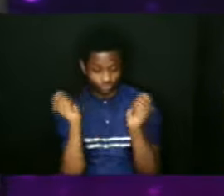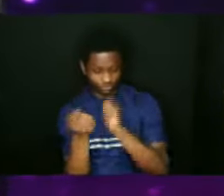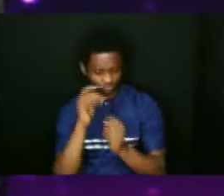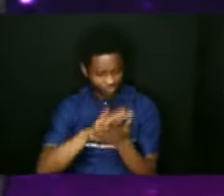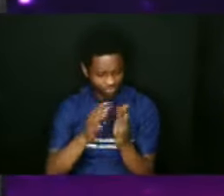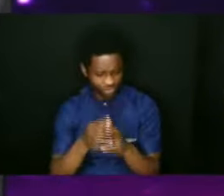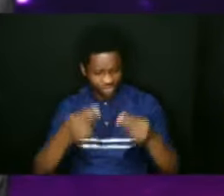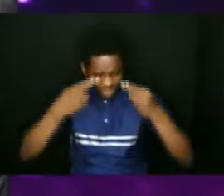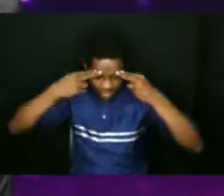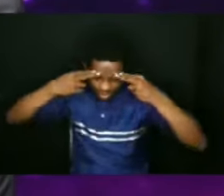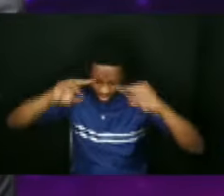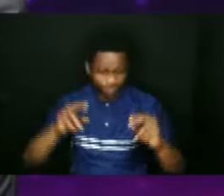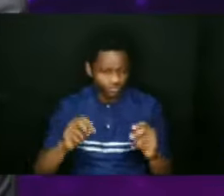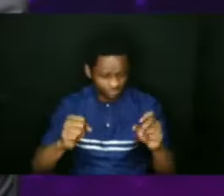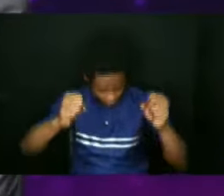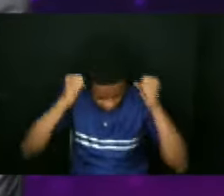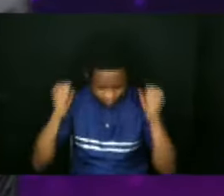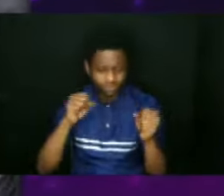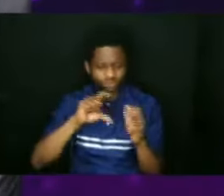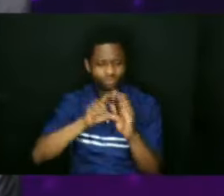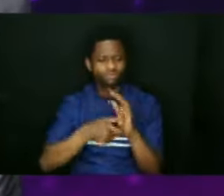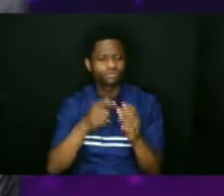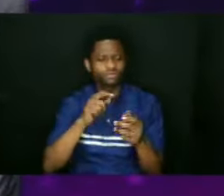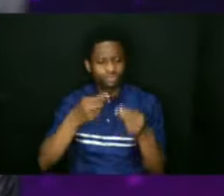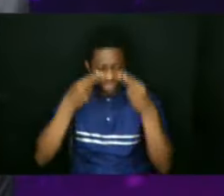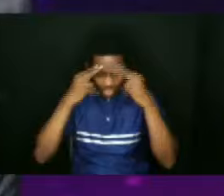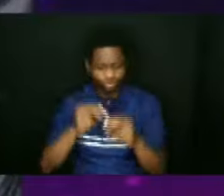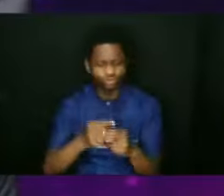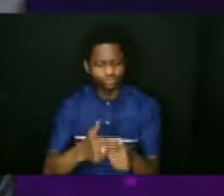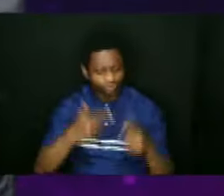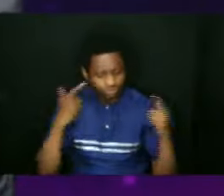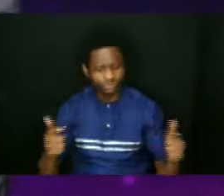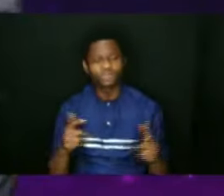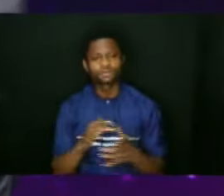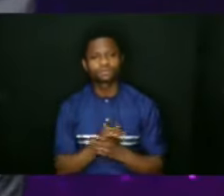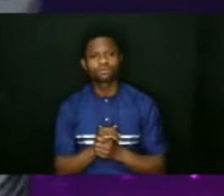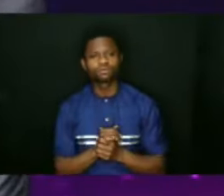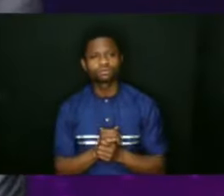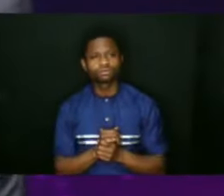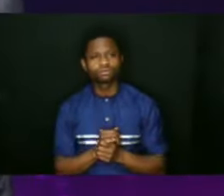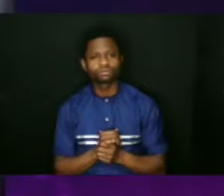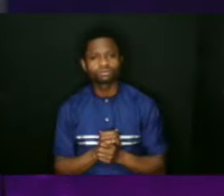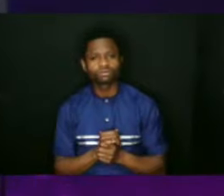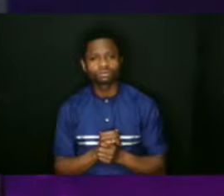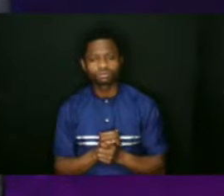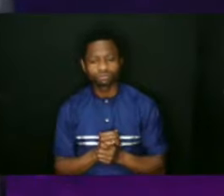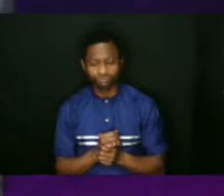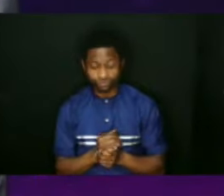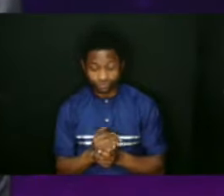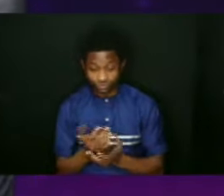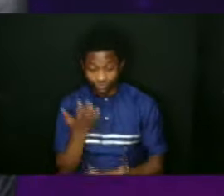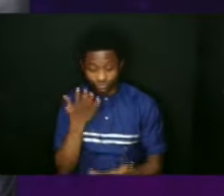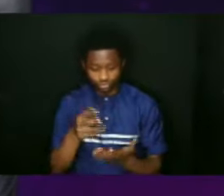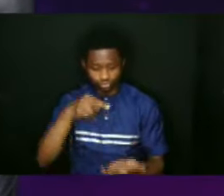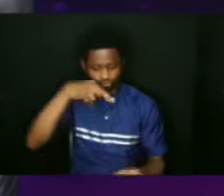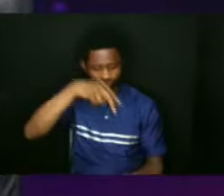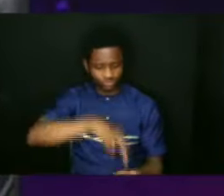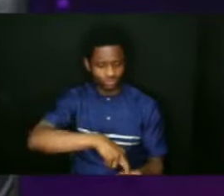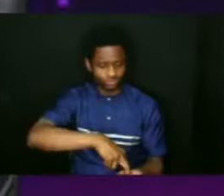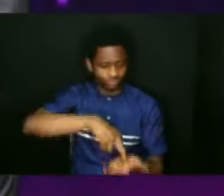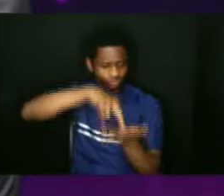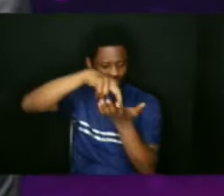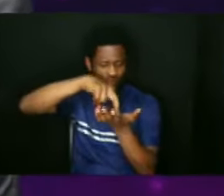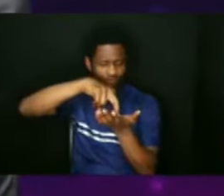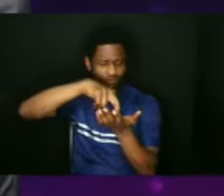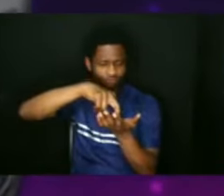dramatic and drastic. may you step up when the voltage is